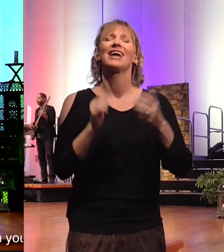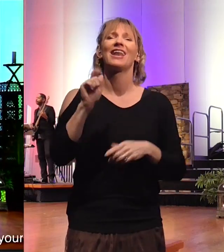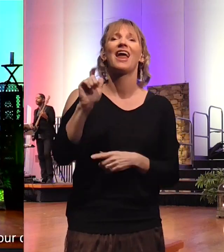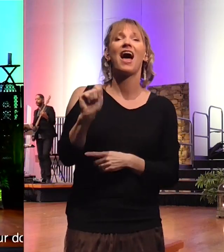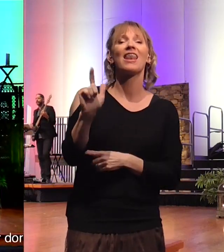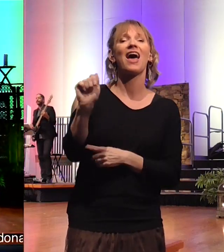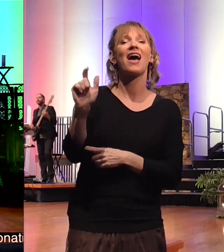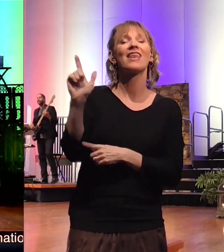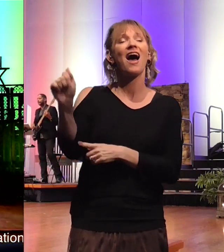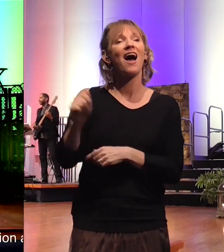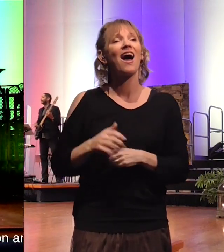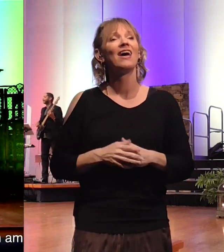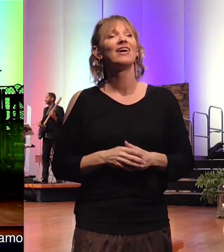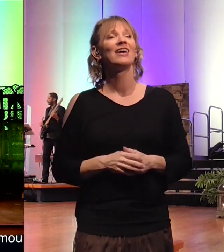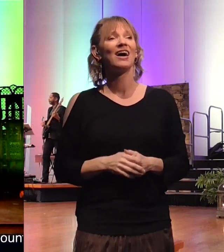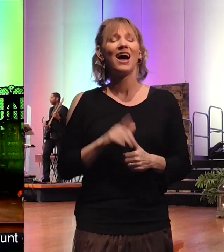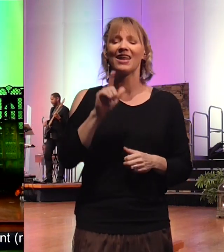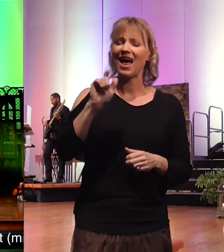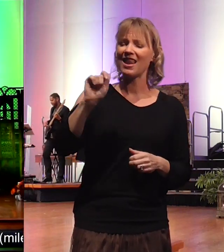Ha-de-la-de-la-la-la.